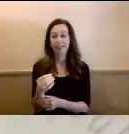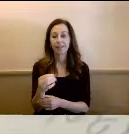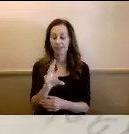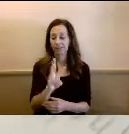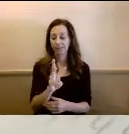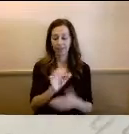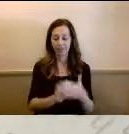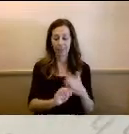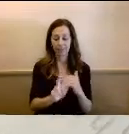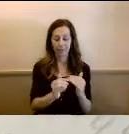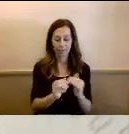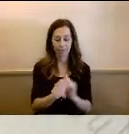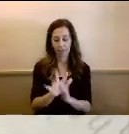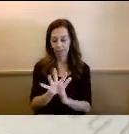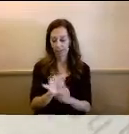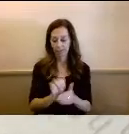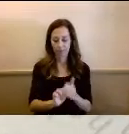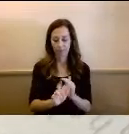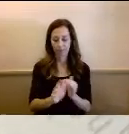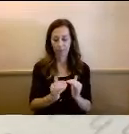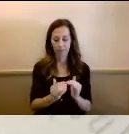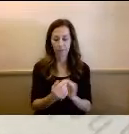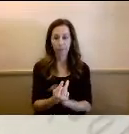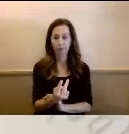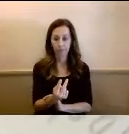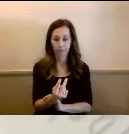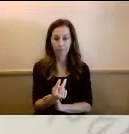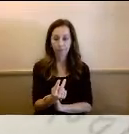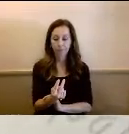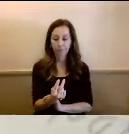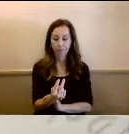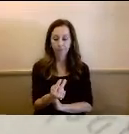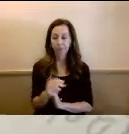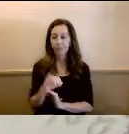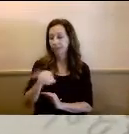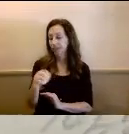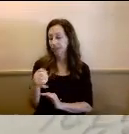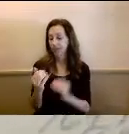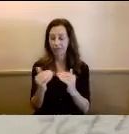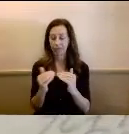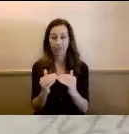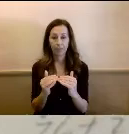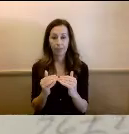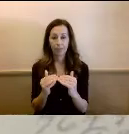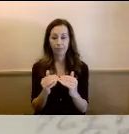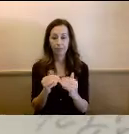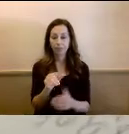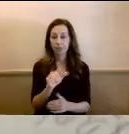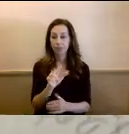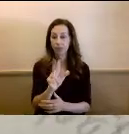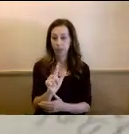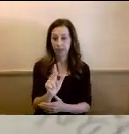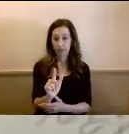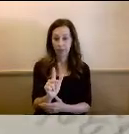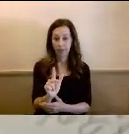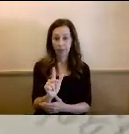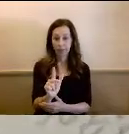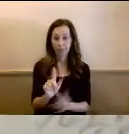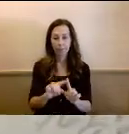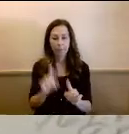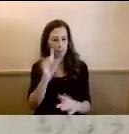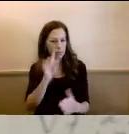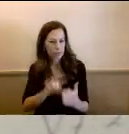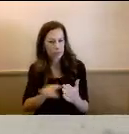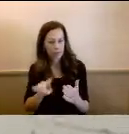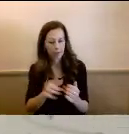and 6 minus 3 is 3, 5 minus 3 is 2. So j equals 23, but let's